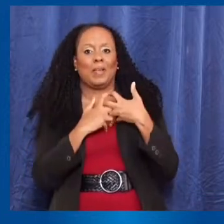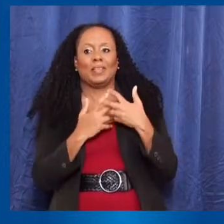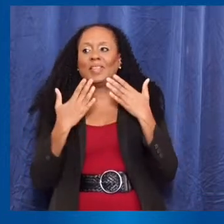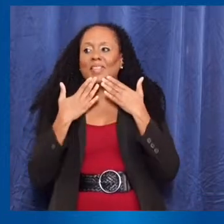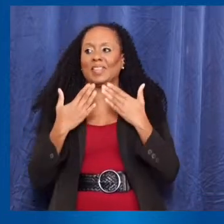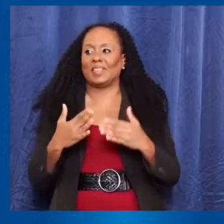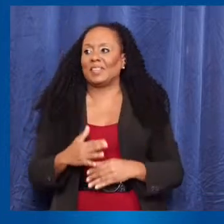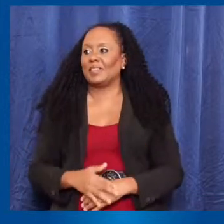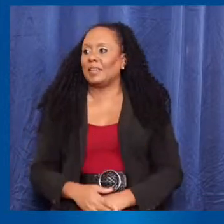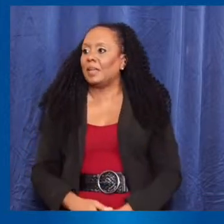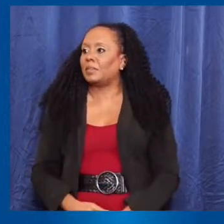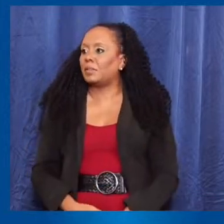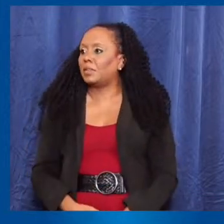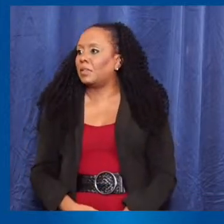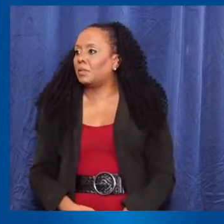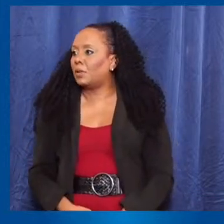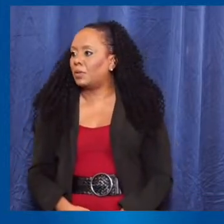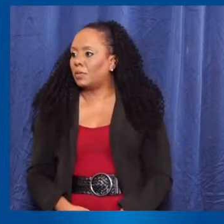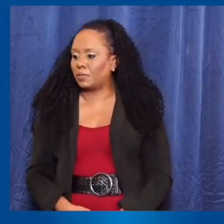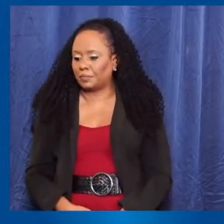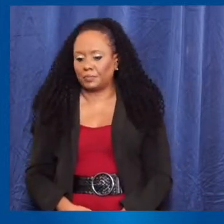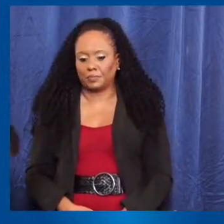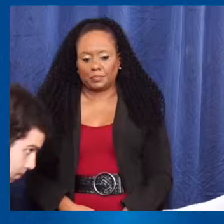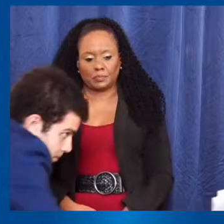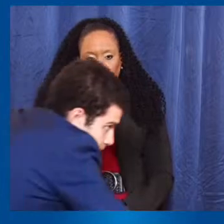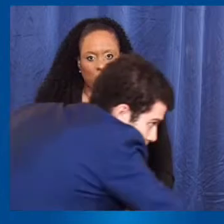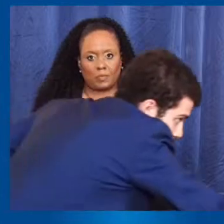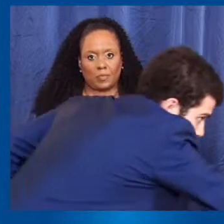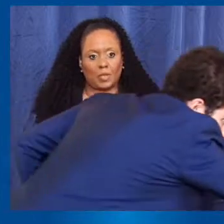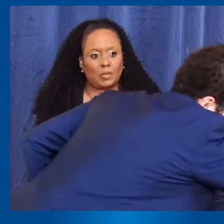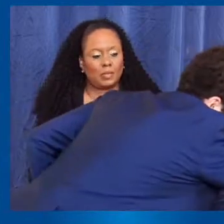much. Thank you. Thank you very much,